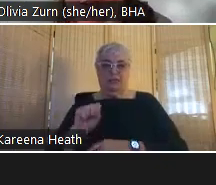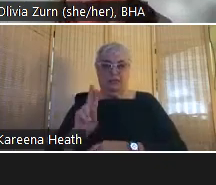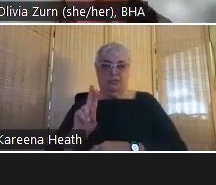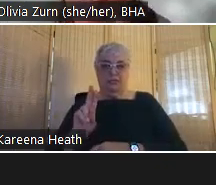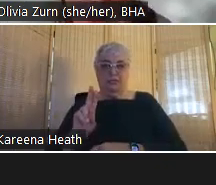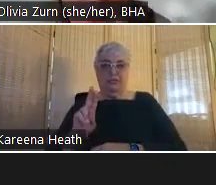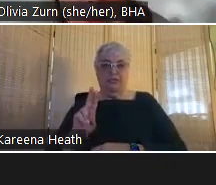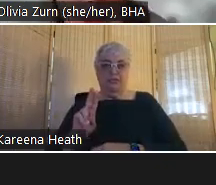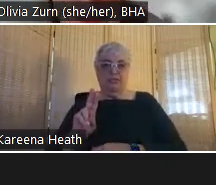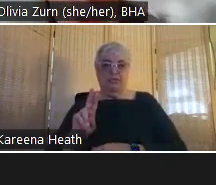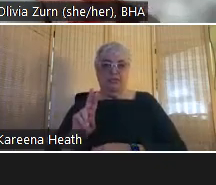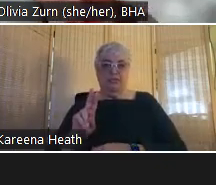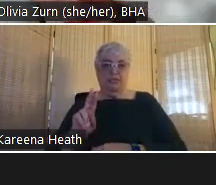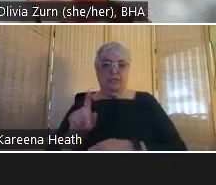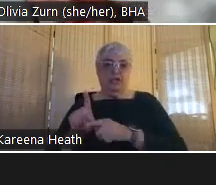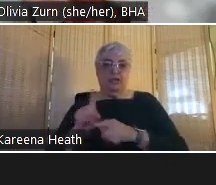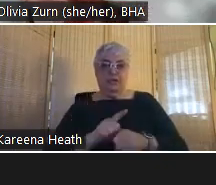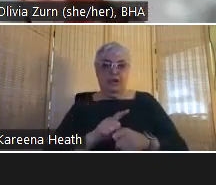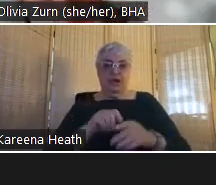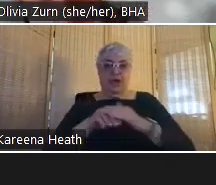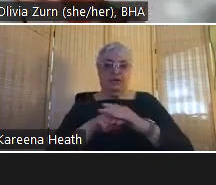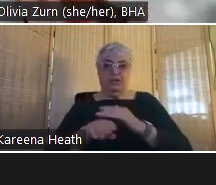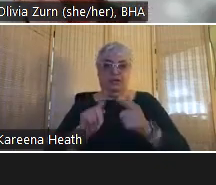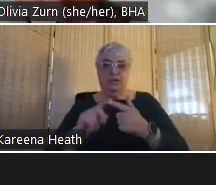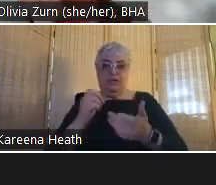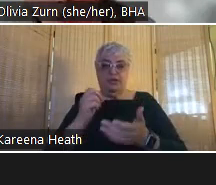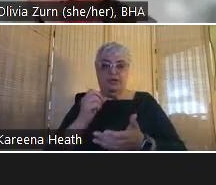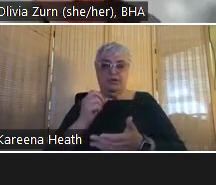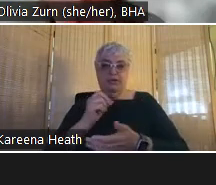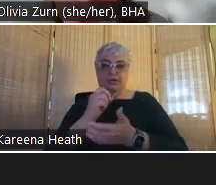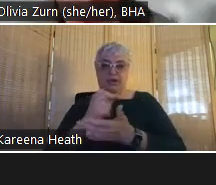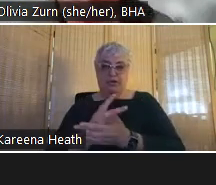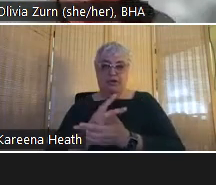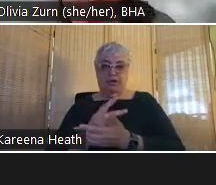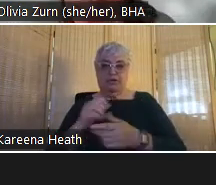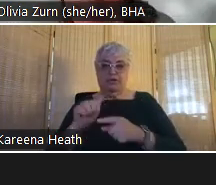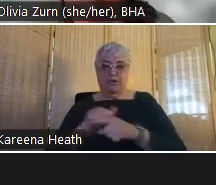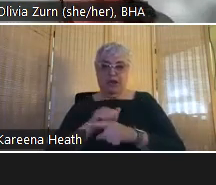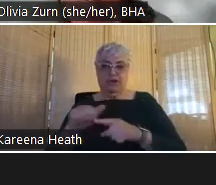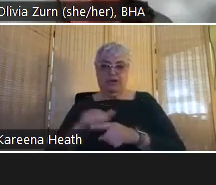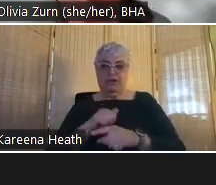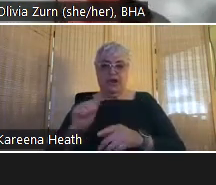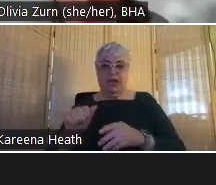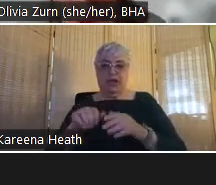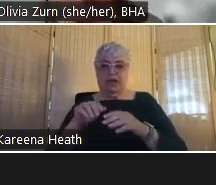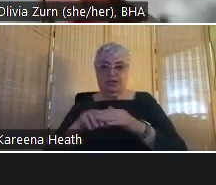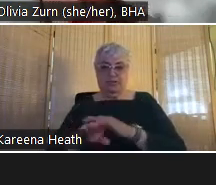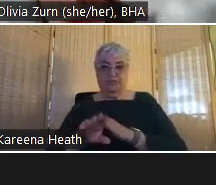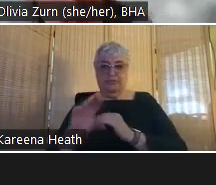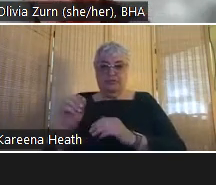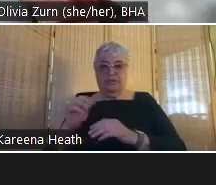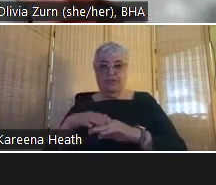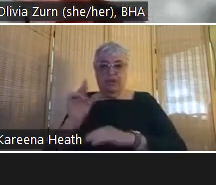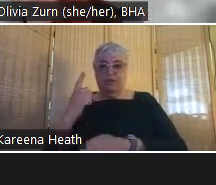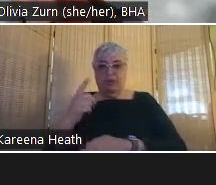stabilization units, as well as access to an authorized practitioner upon admission, and at minimum, 1